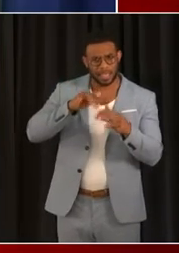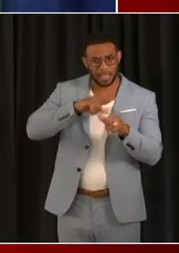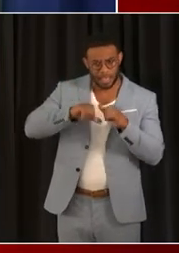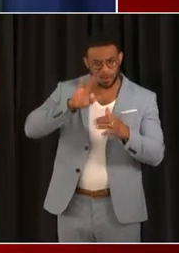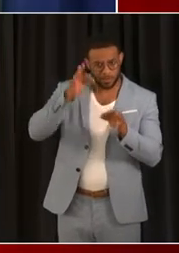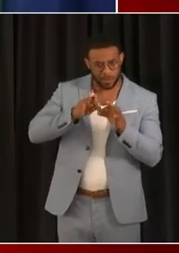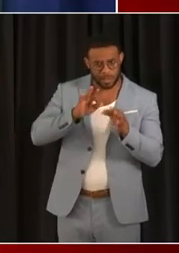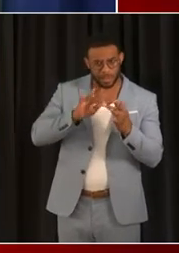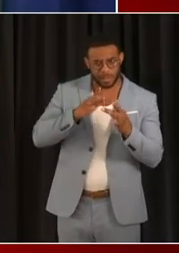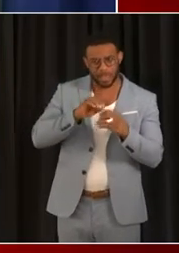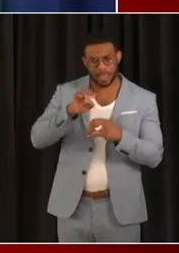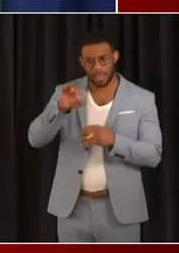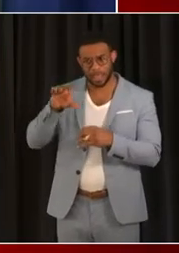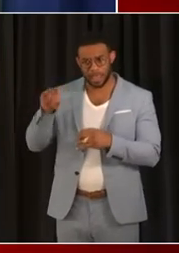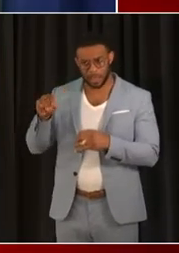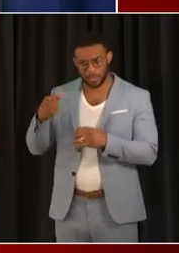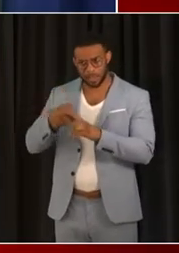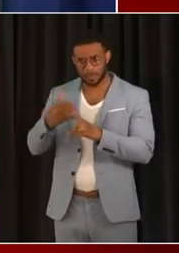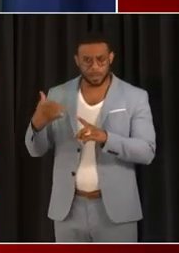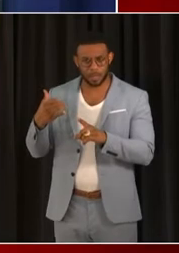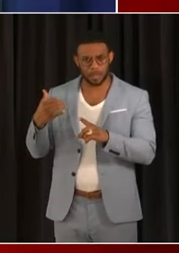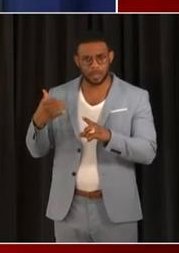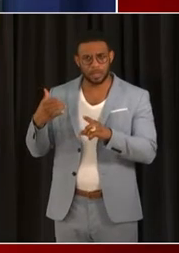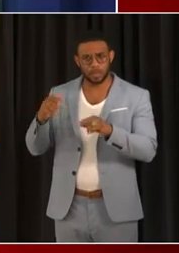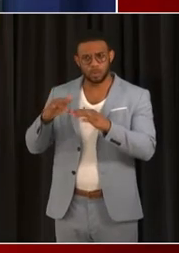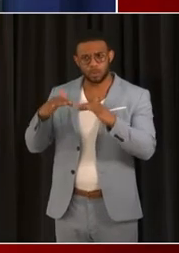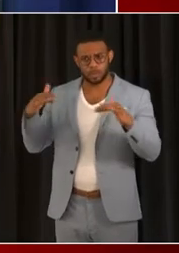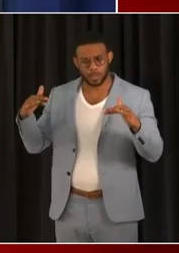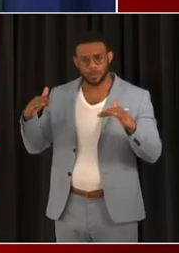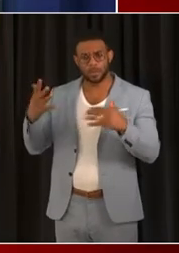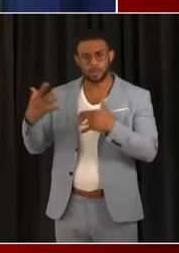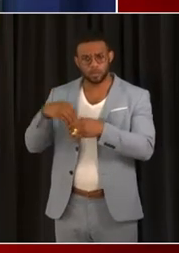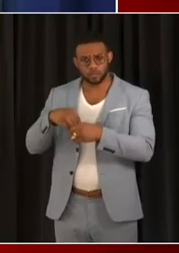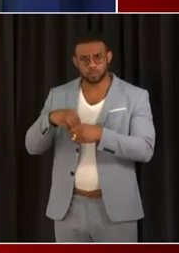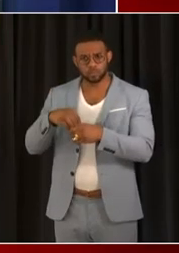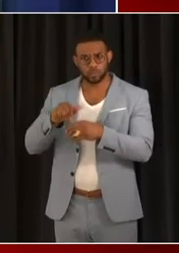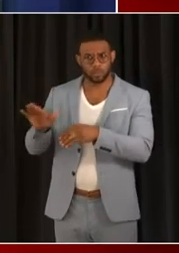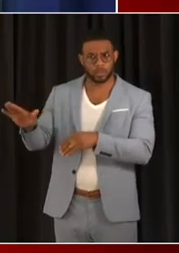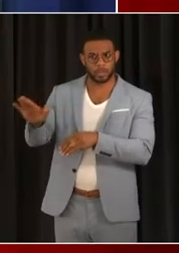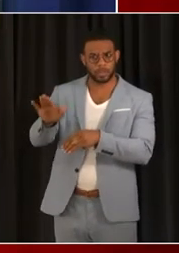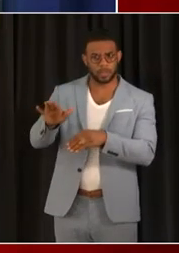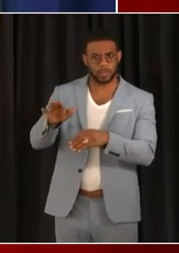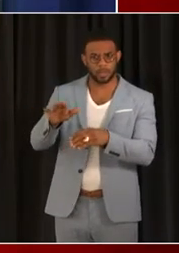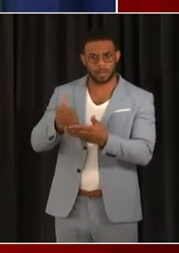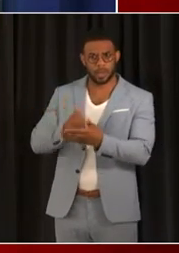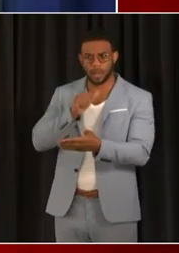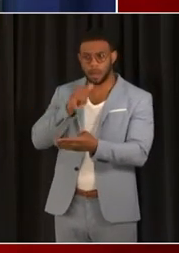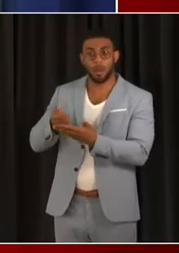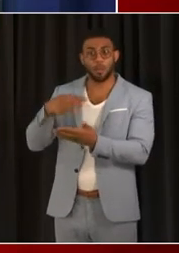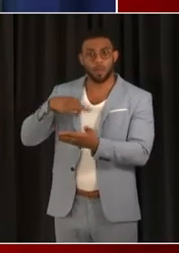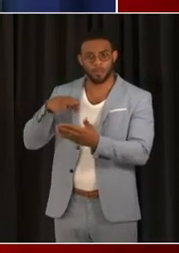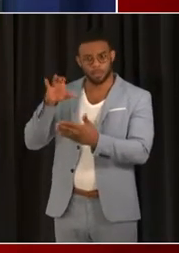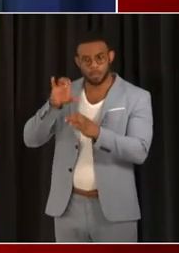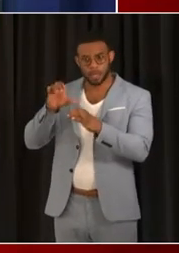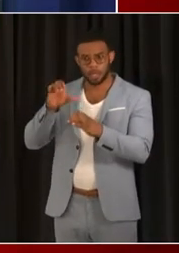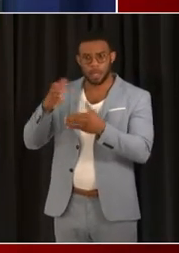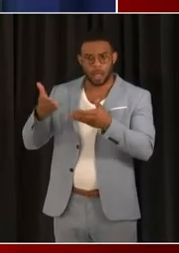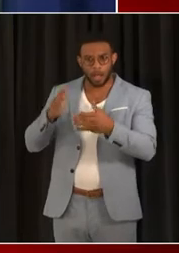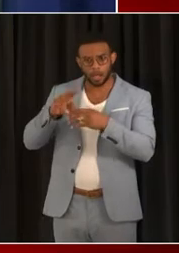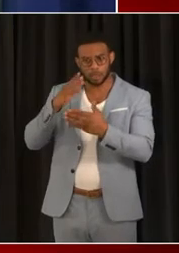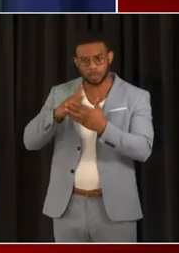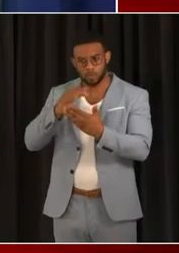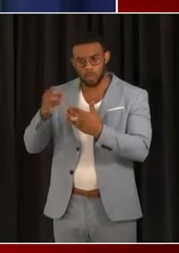PEPCO, where they expanded efforts to advance diversity, equity, and inclusion in hiring. Looking